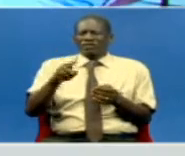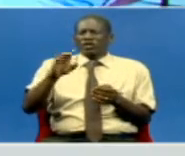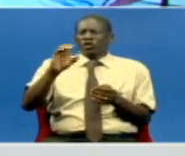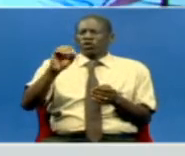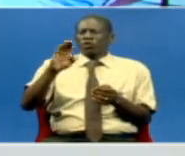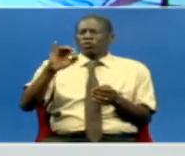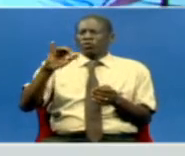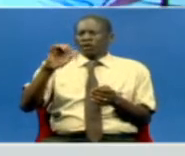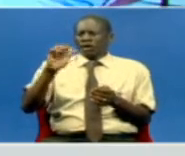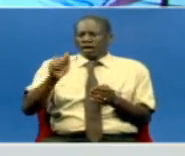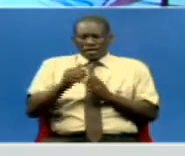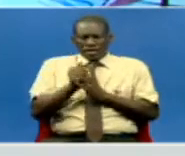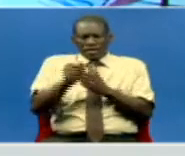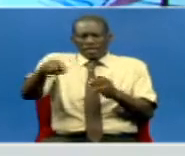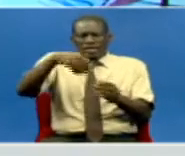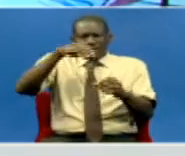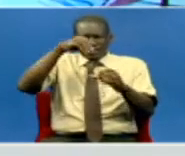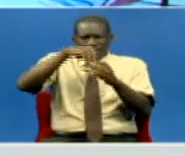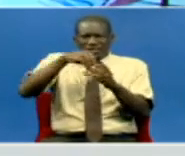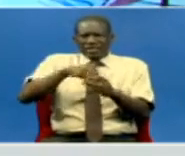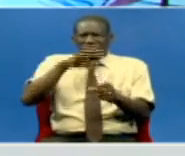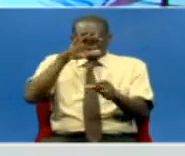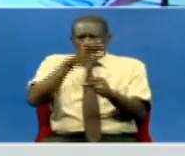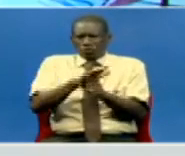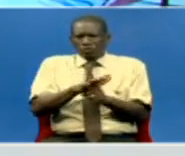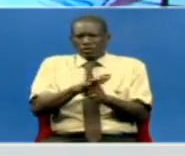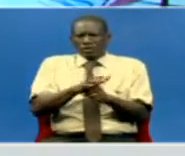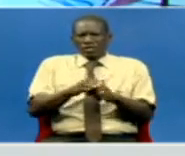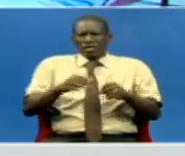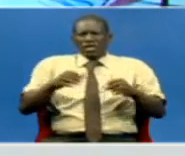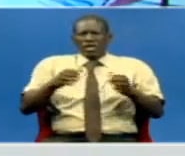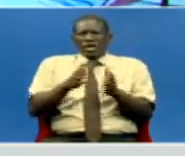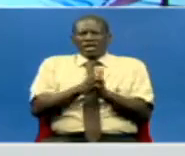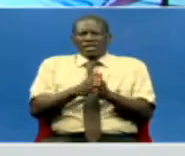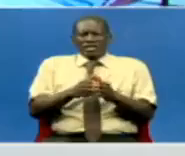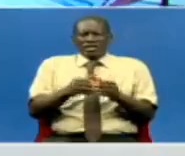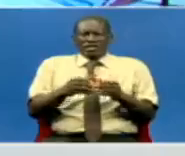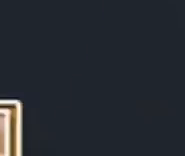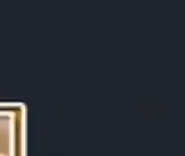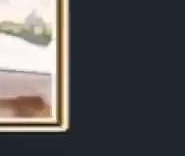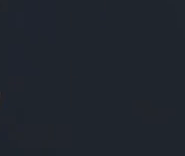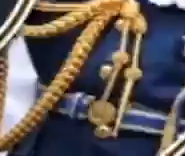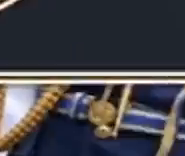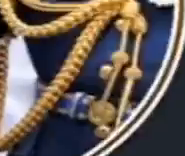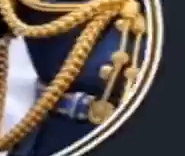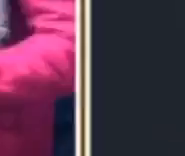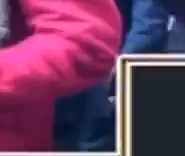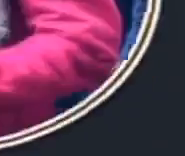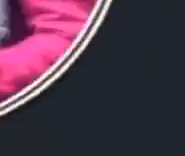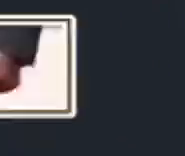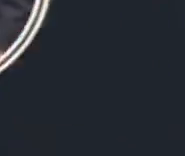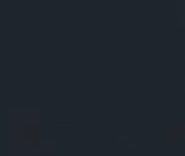Obuya taking us inside the promise, the delivery and the hits and misses.